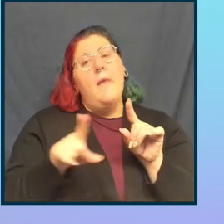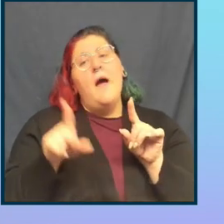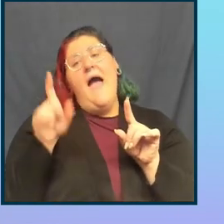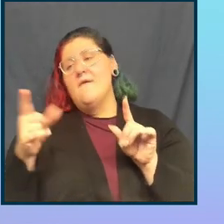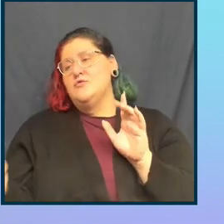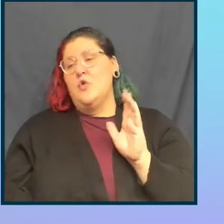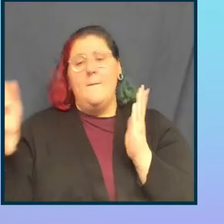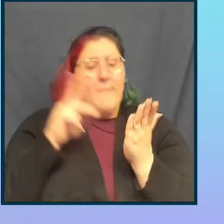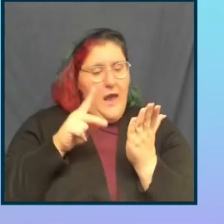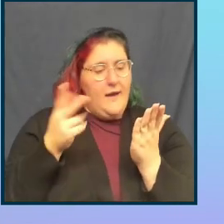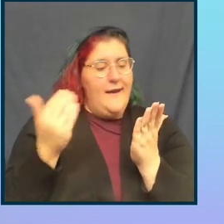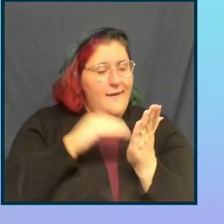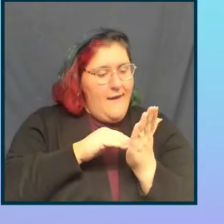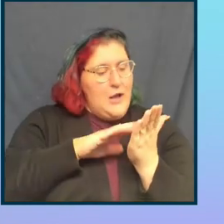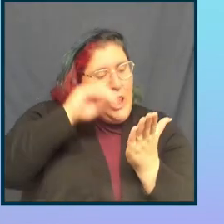away every time.